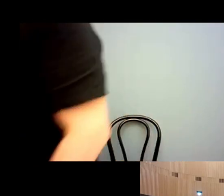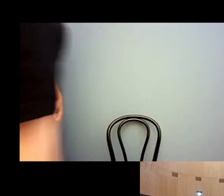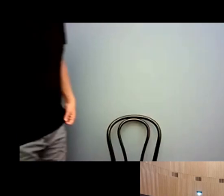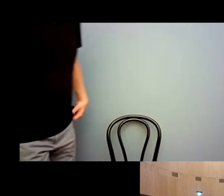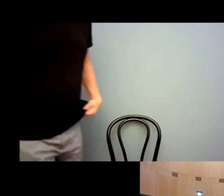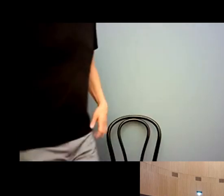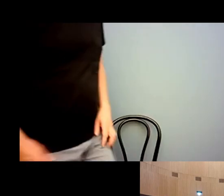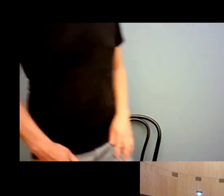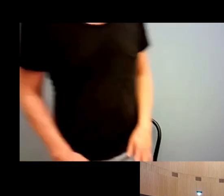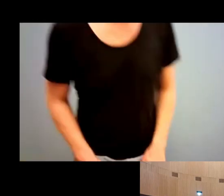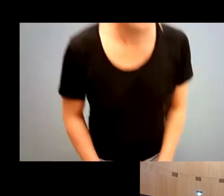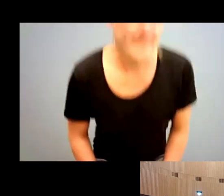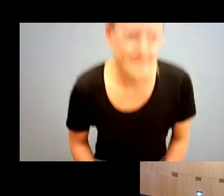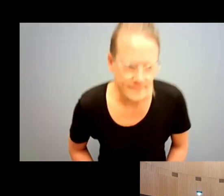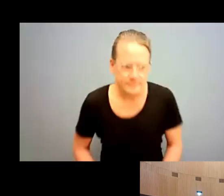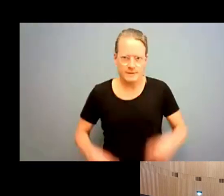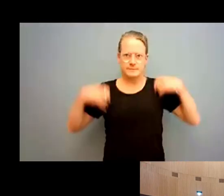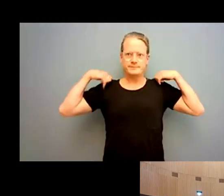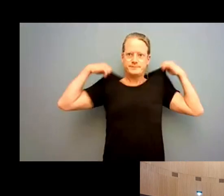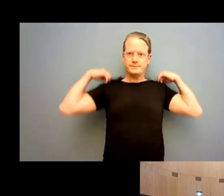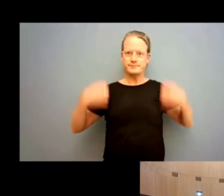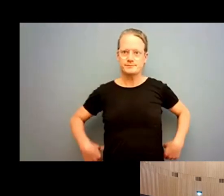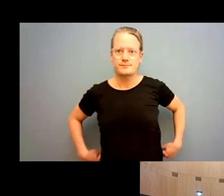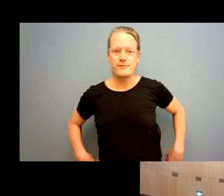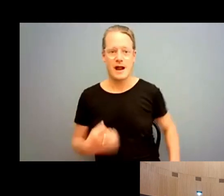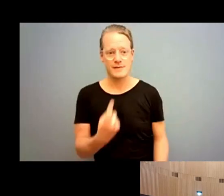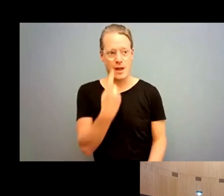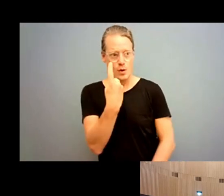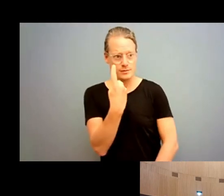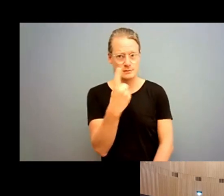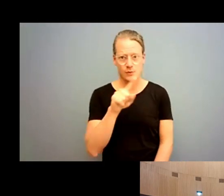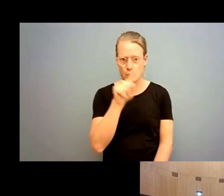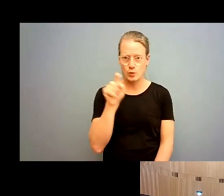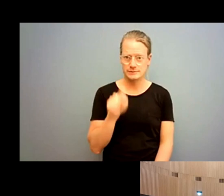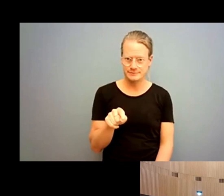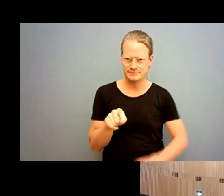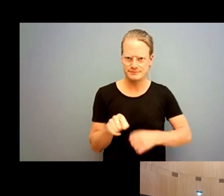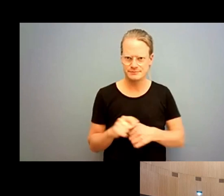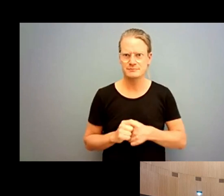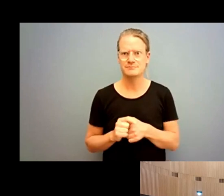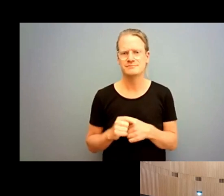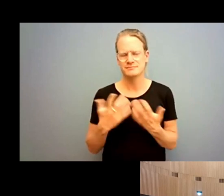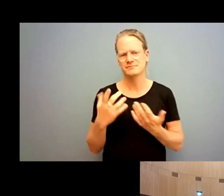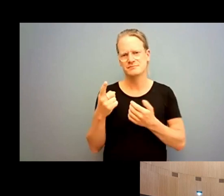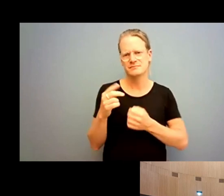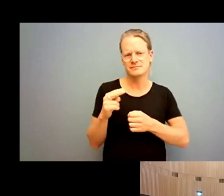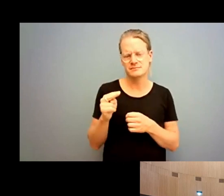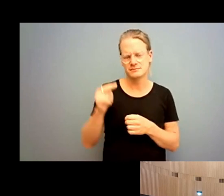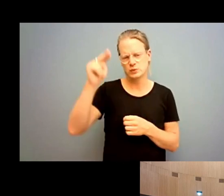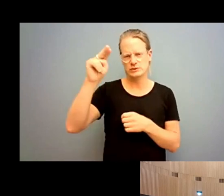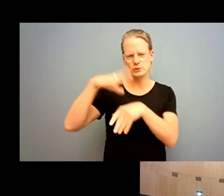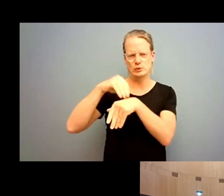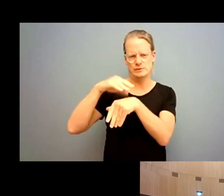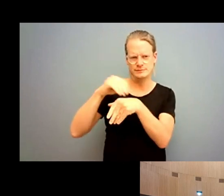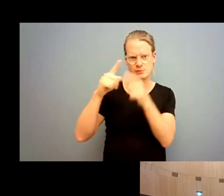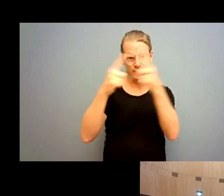Umeå. And she's thanking for your interesting speak and is asking, how are Indigenous people with